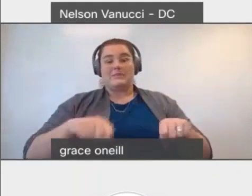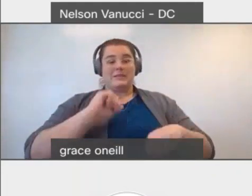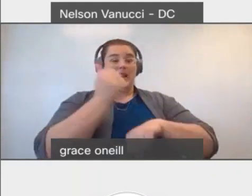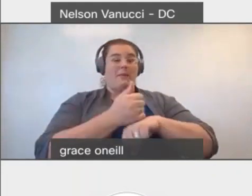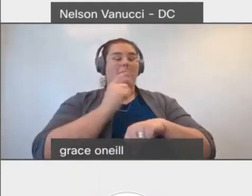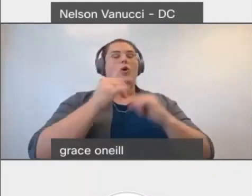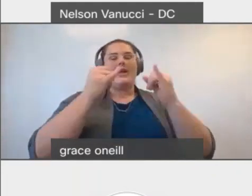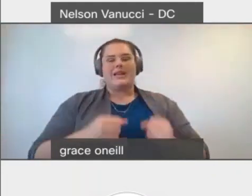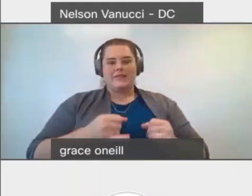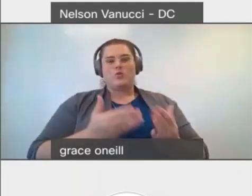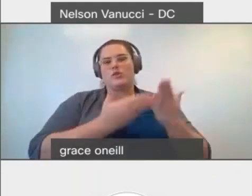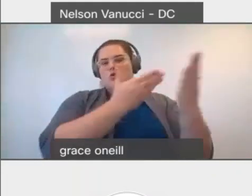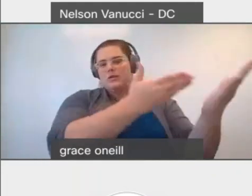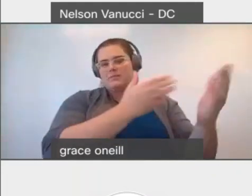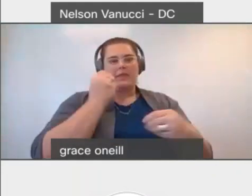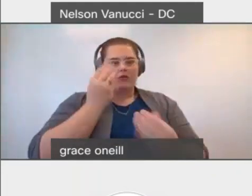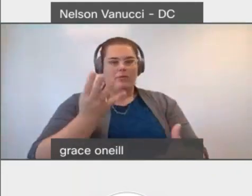their information.